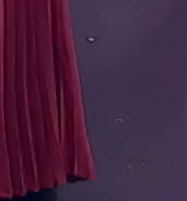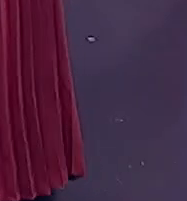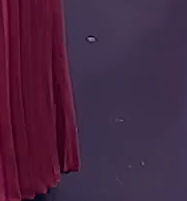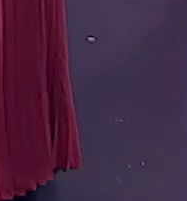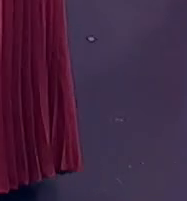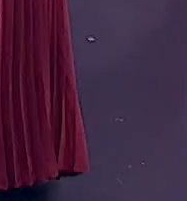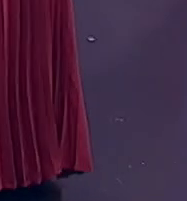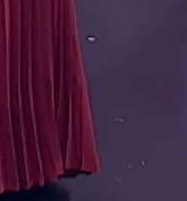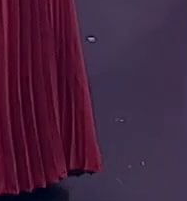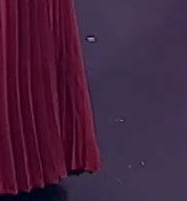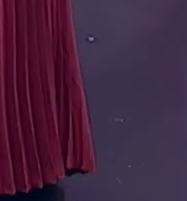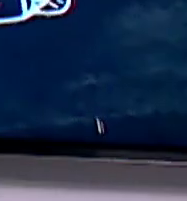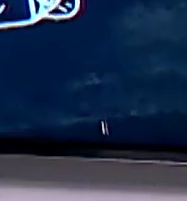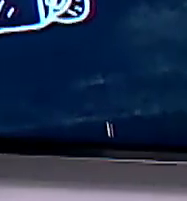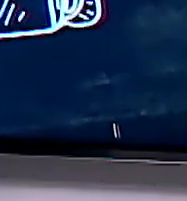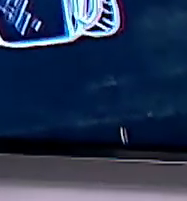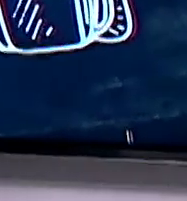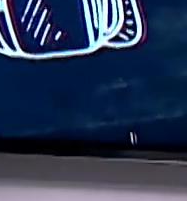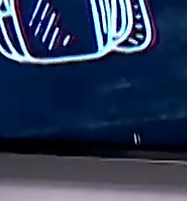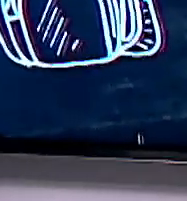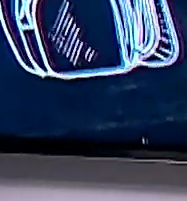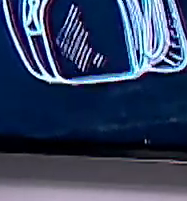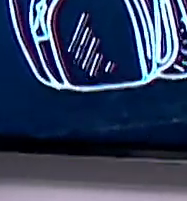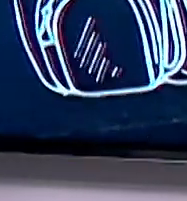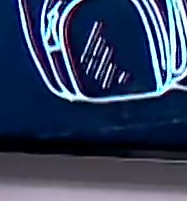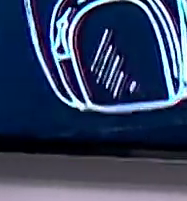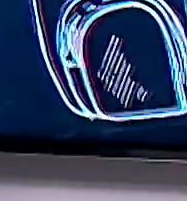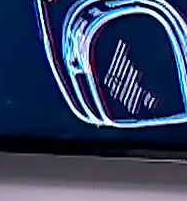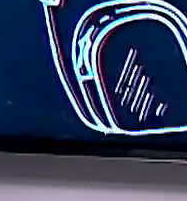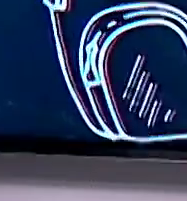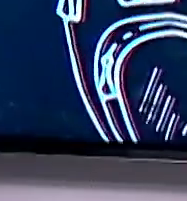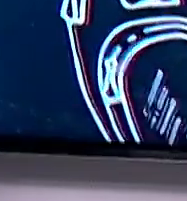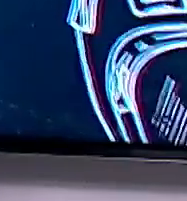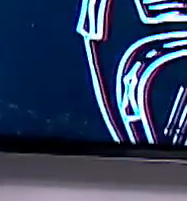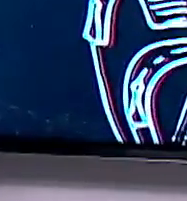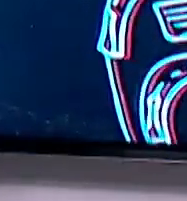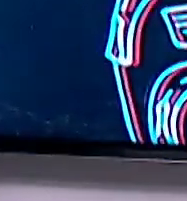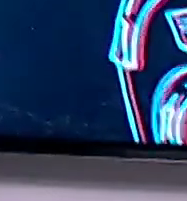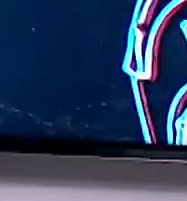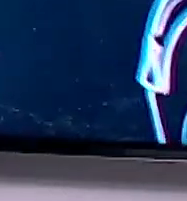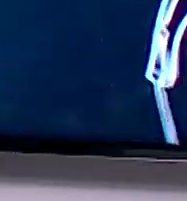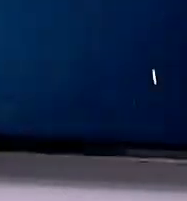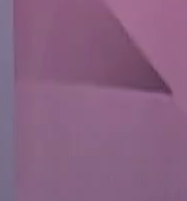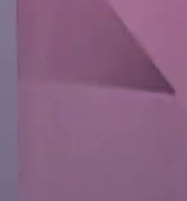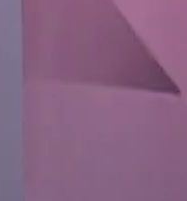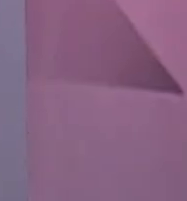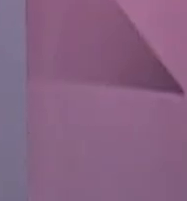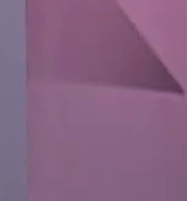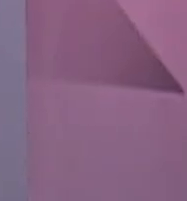shade. When in eternal lines to time thou growest. Let's do this